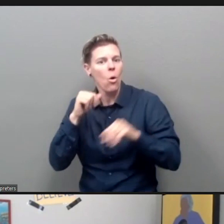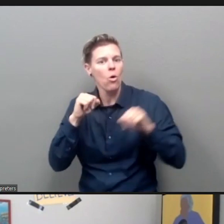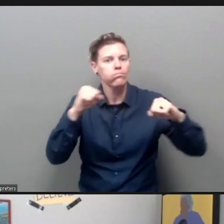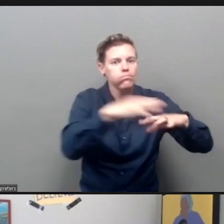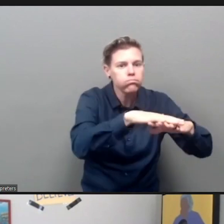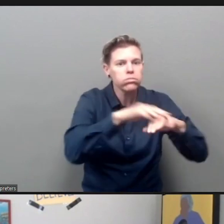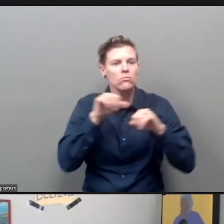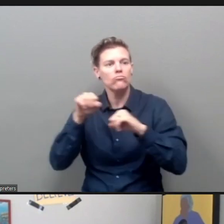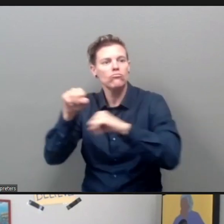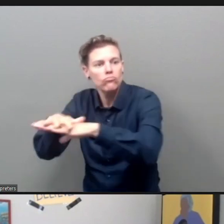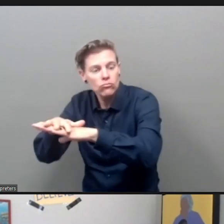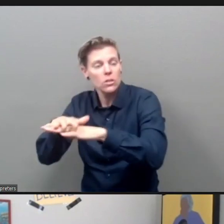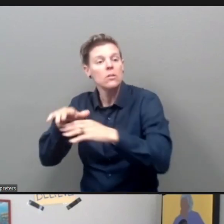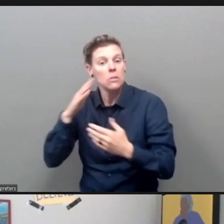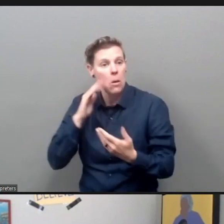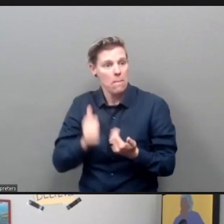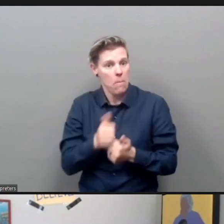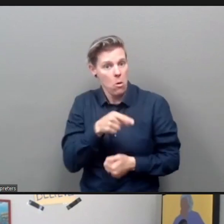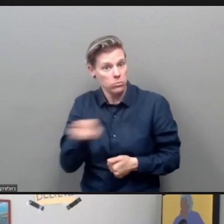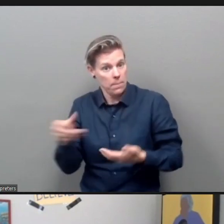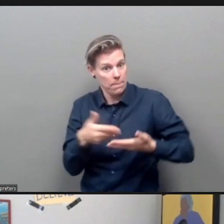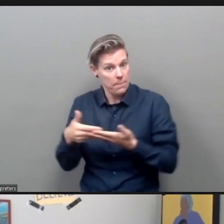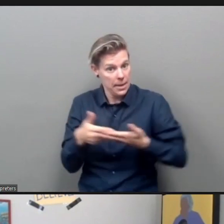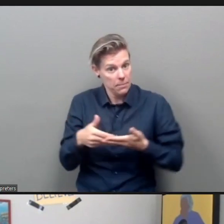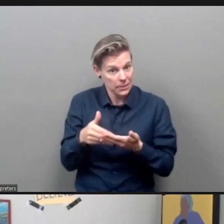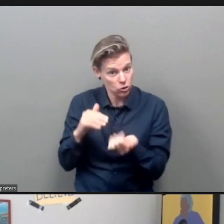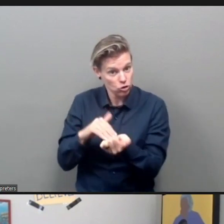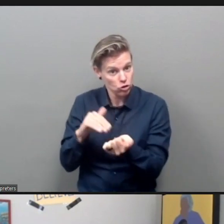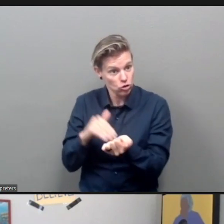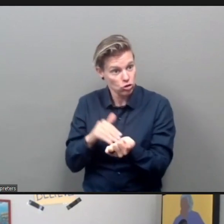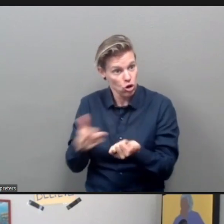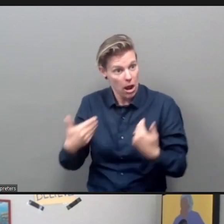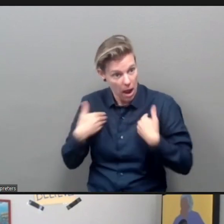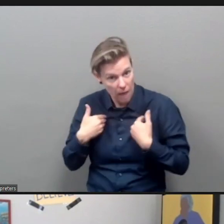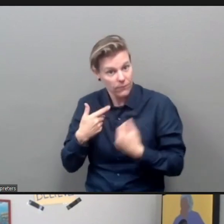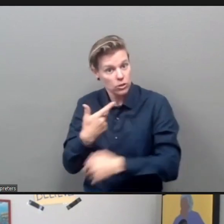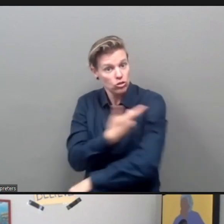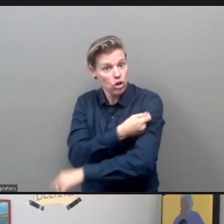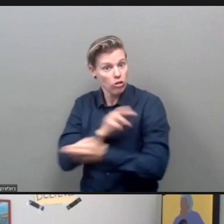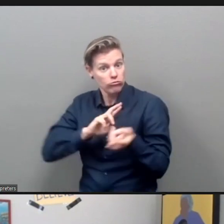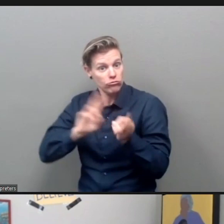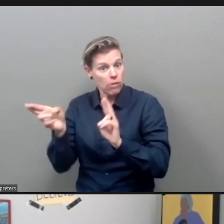them, will be able to give these shots? Thank you.